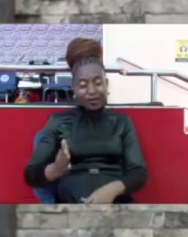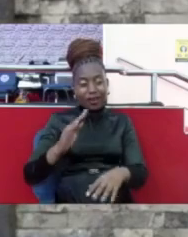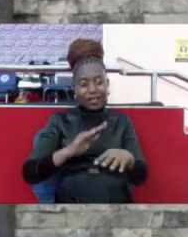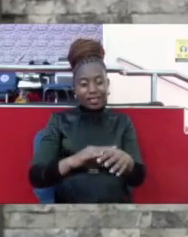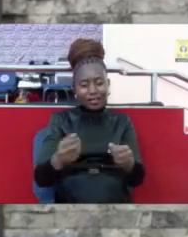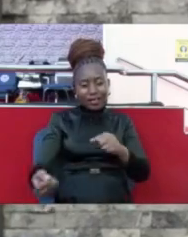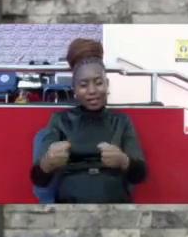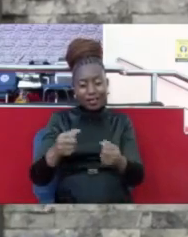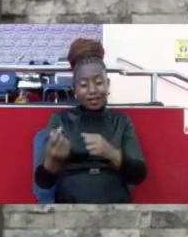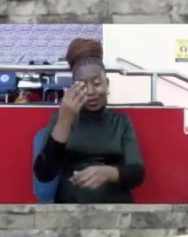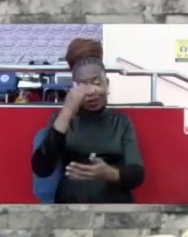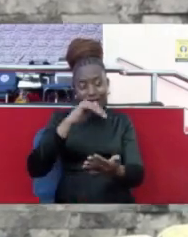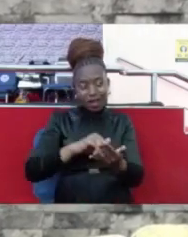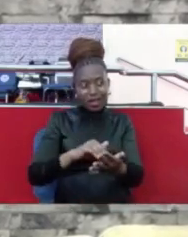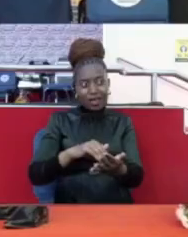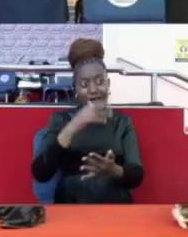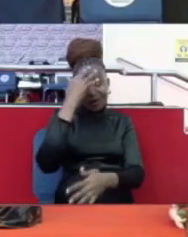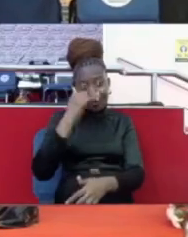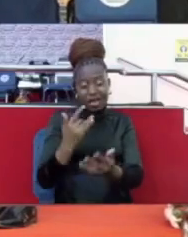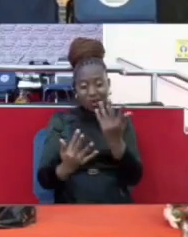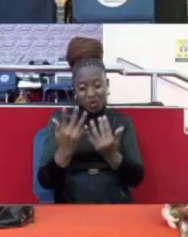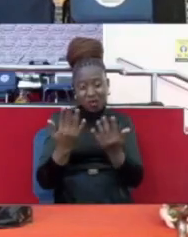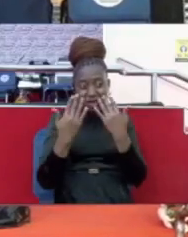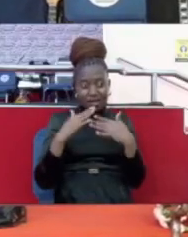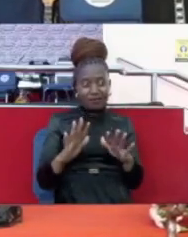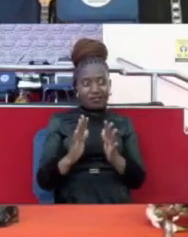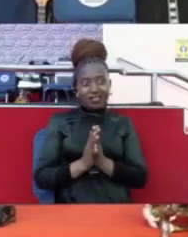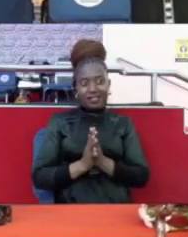Some of these principles that you're learning,